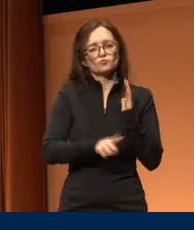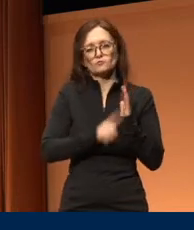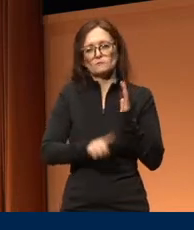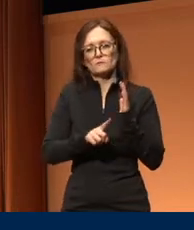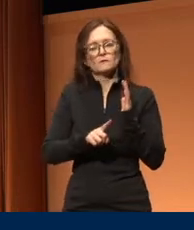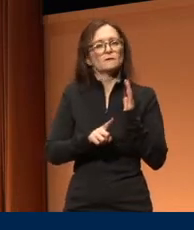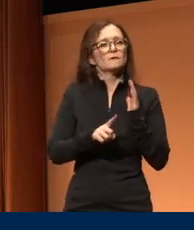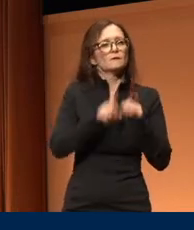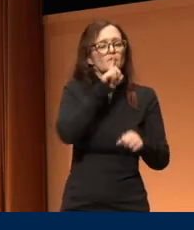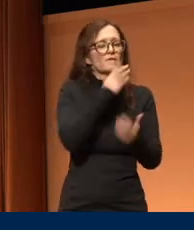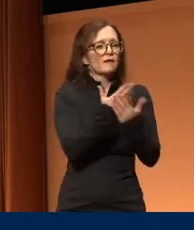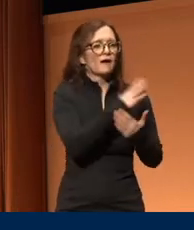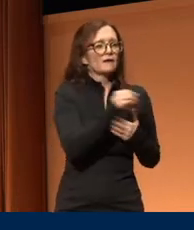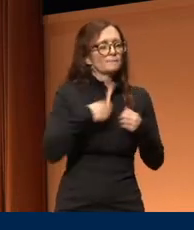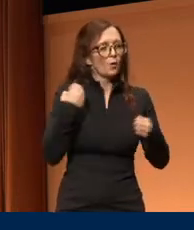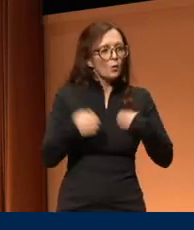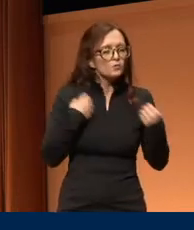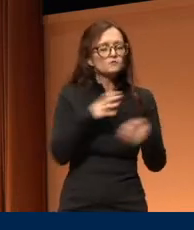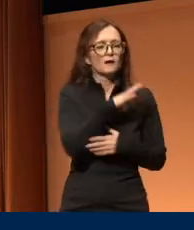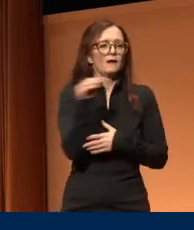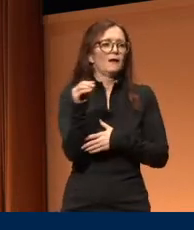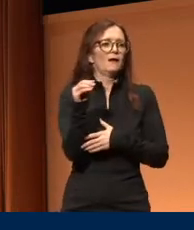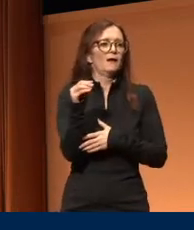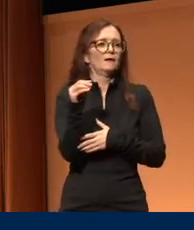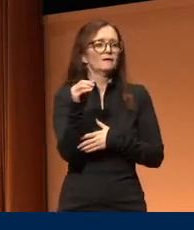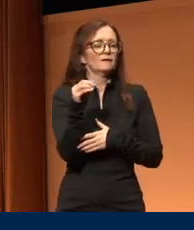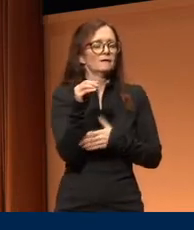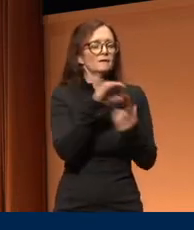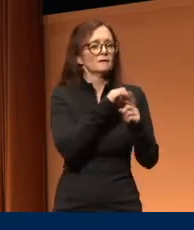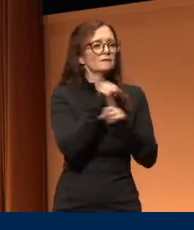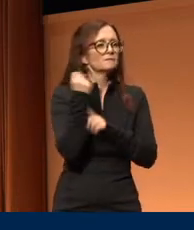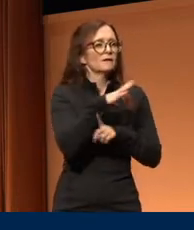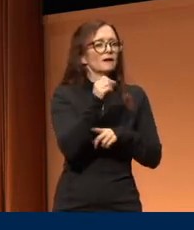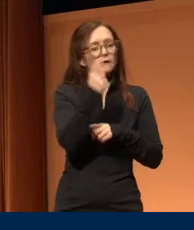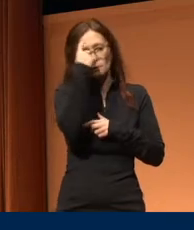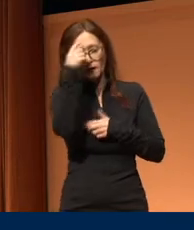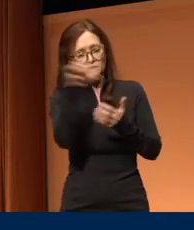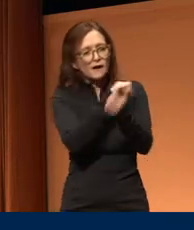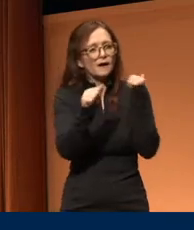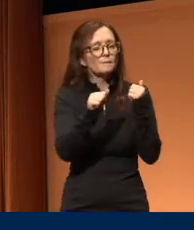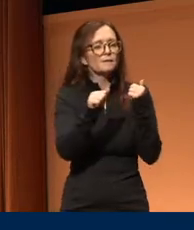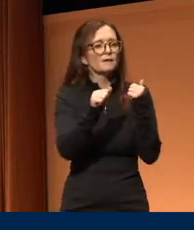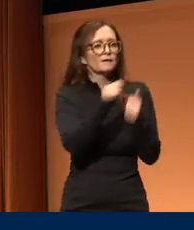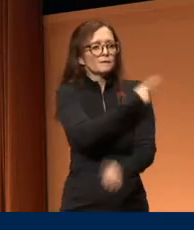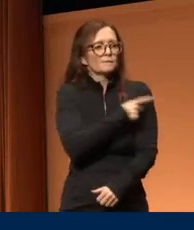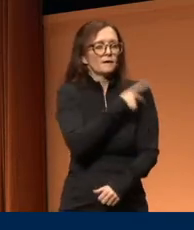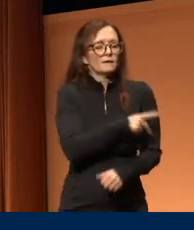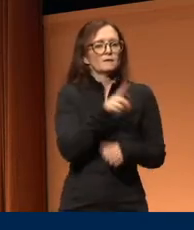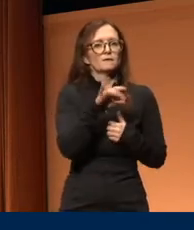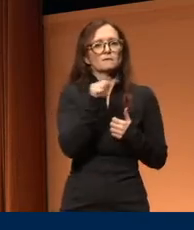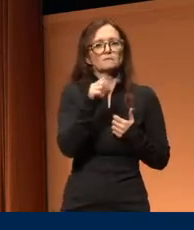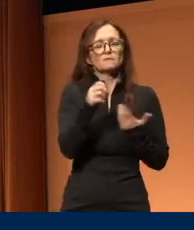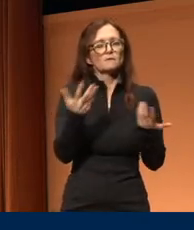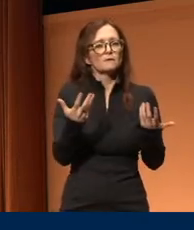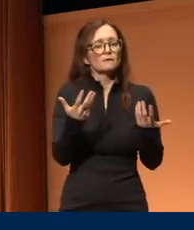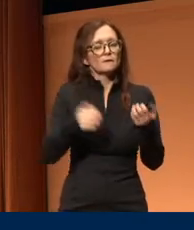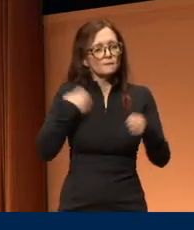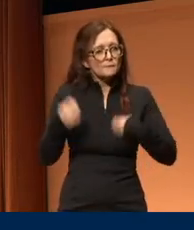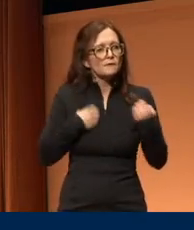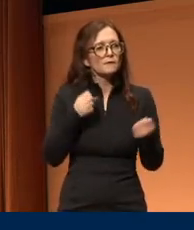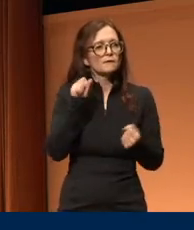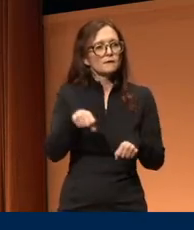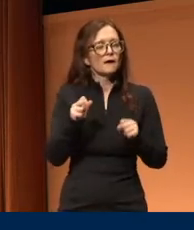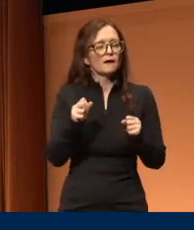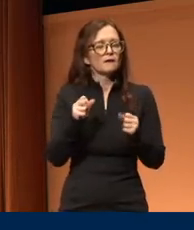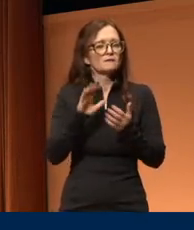relationship between emotions and cognitions. From Damasio's famous studies of brain damaged patients who, lacking the capacity for certain emotions, can't